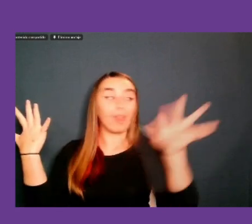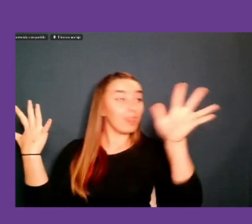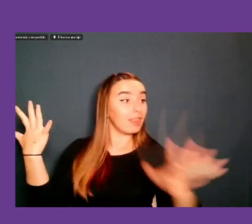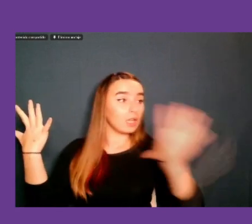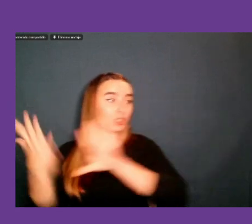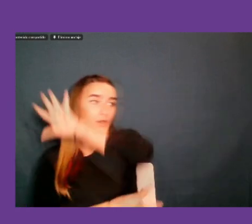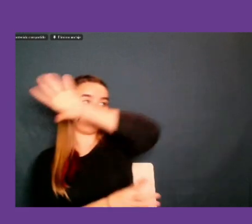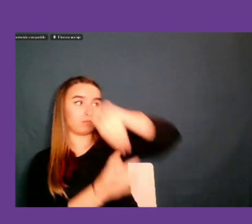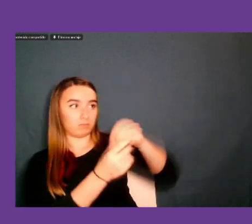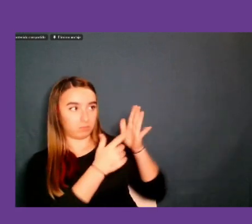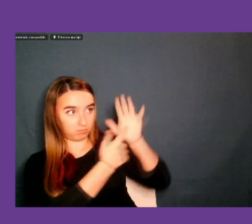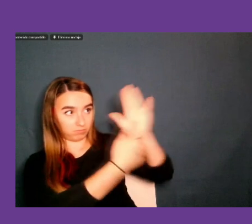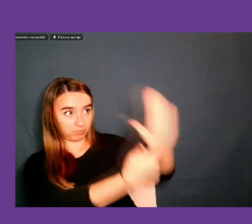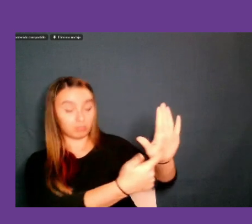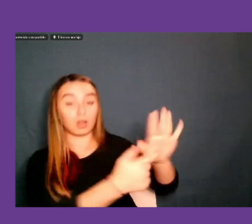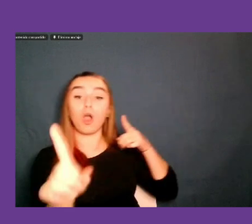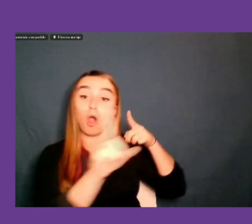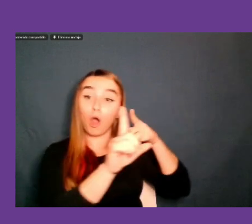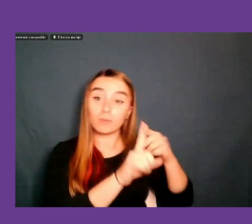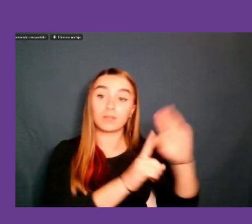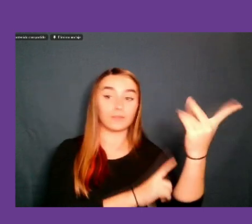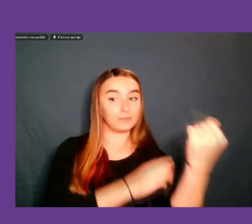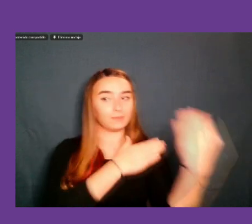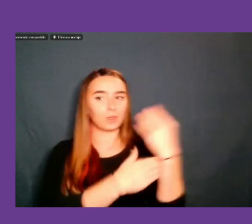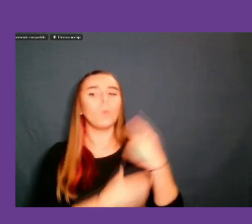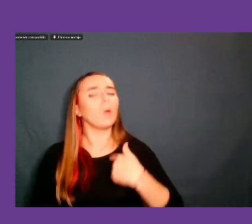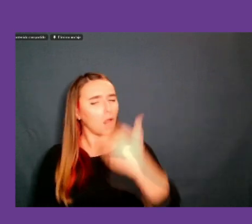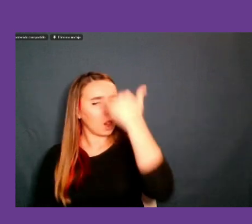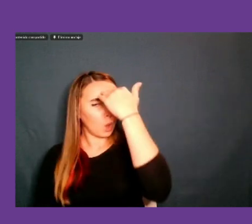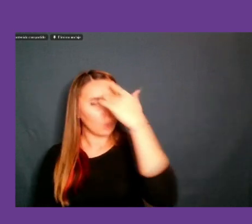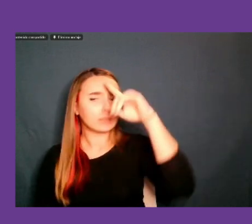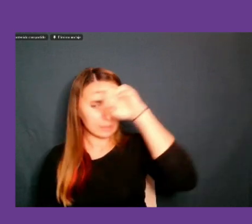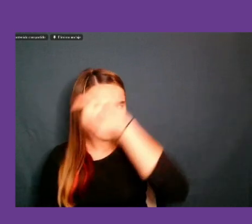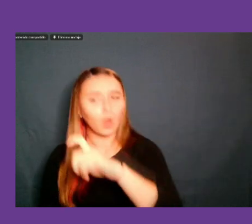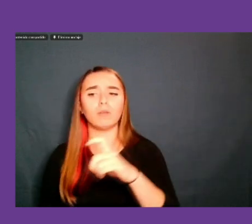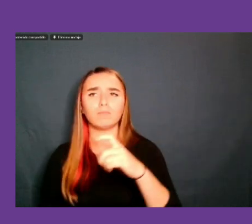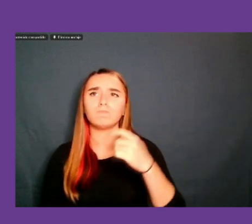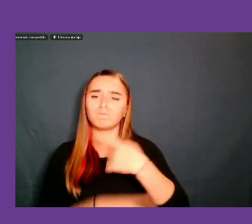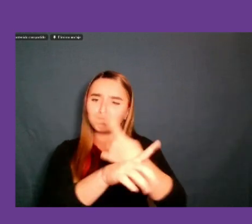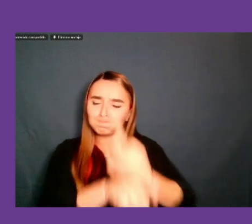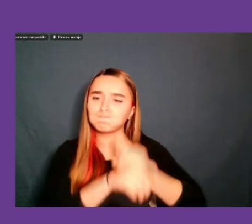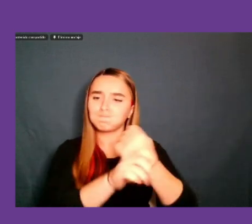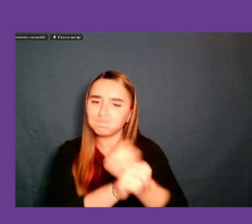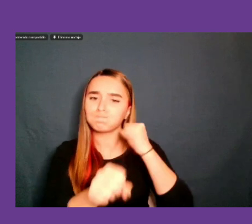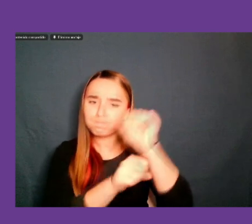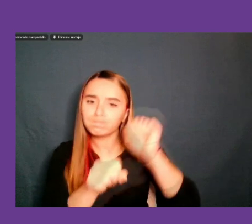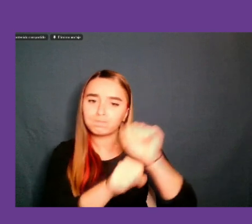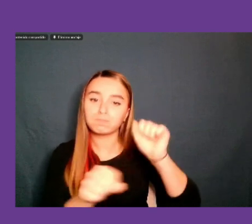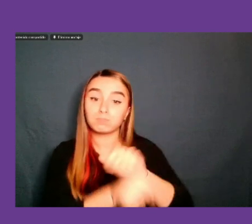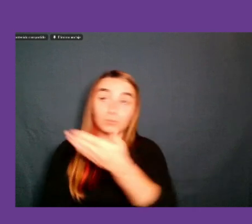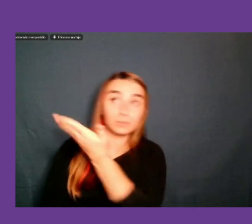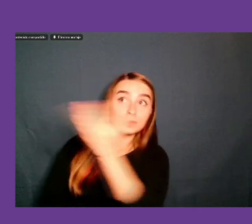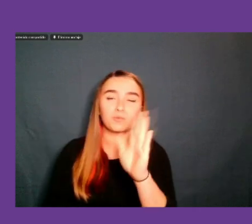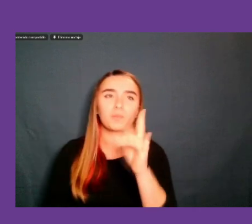national funding. We know it's very difficult. We know that you try. Several organizations are telling us that the national governments are